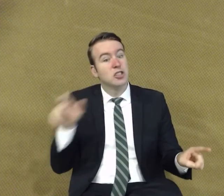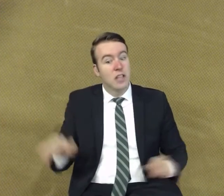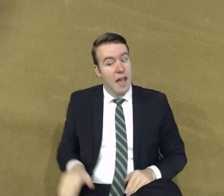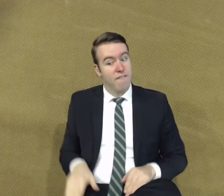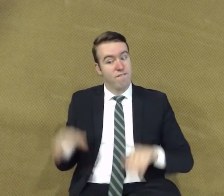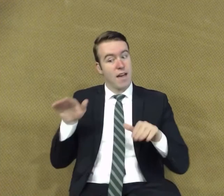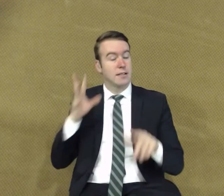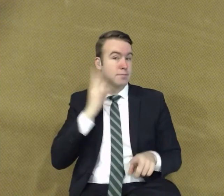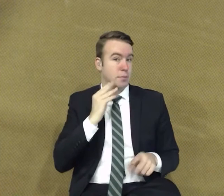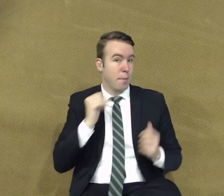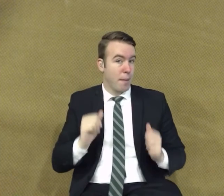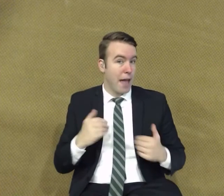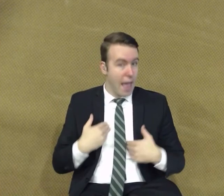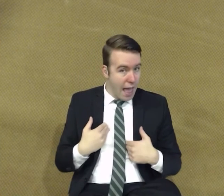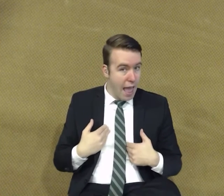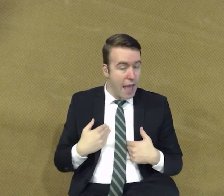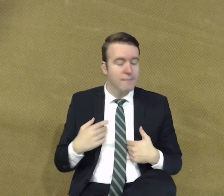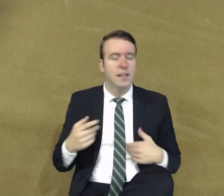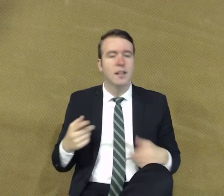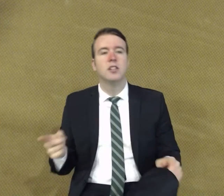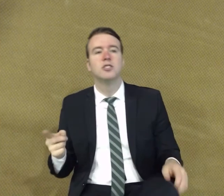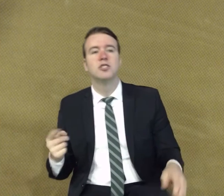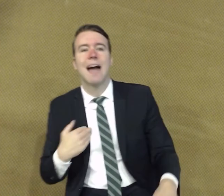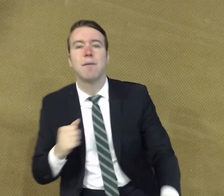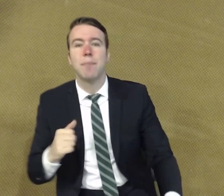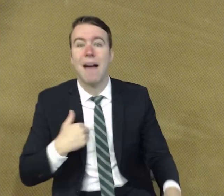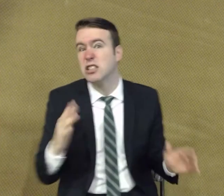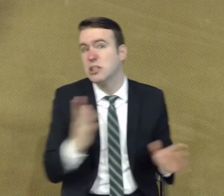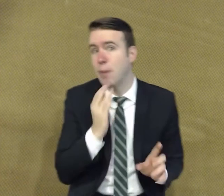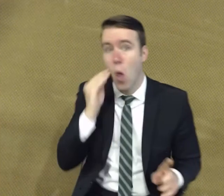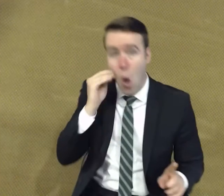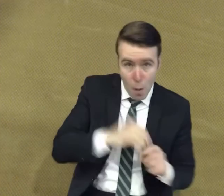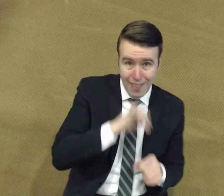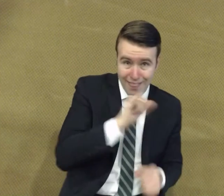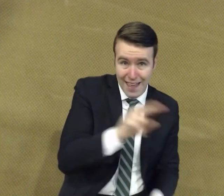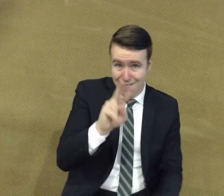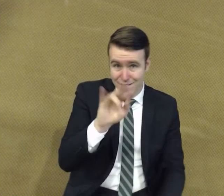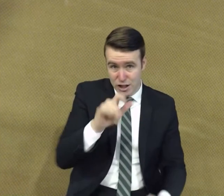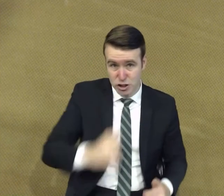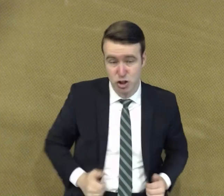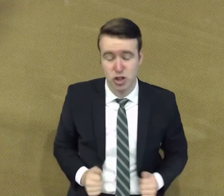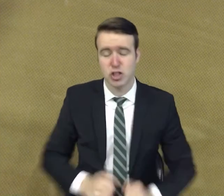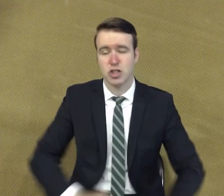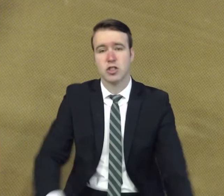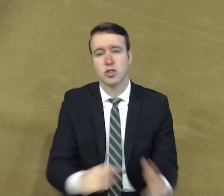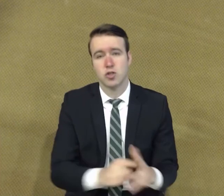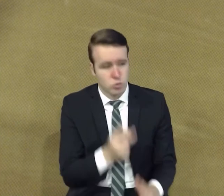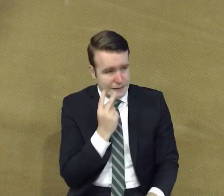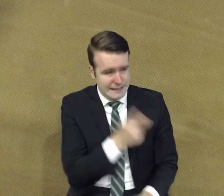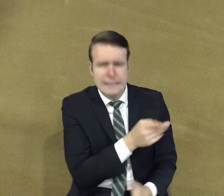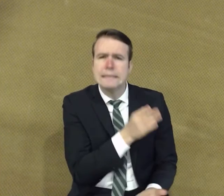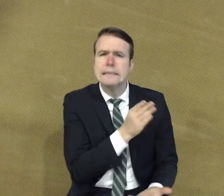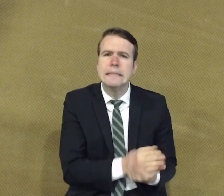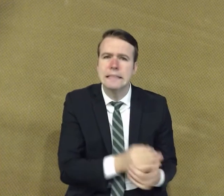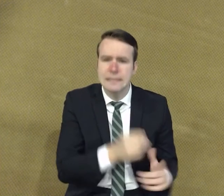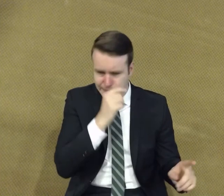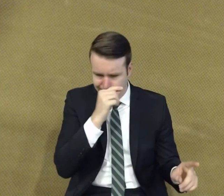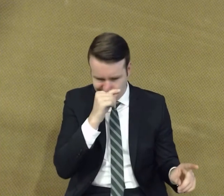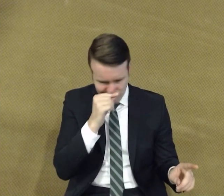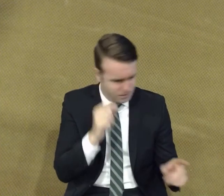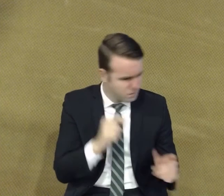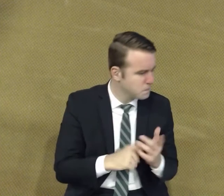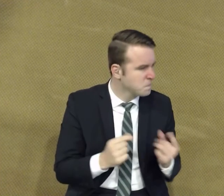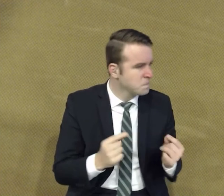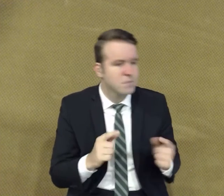in a village and she had her little home in the village, and then she began to see the villages ceasing, and she began to